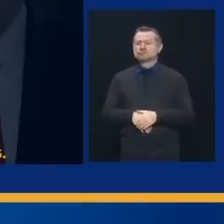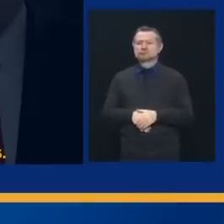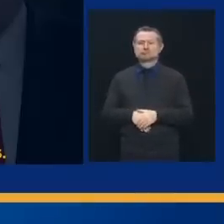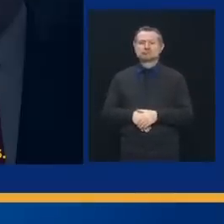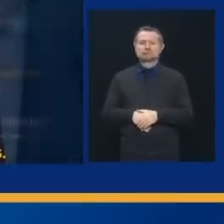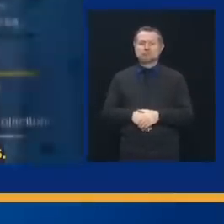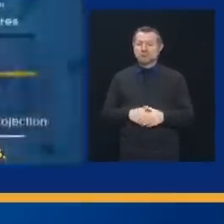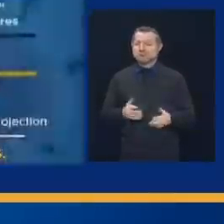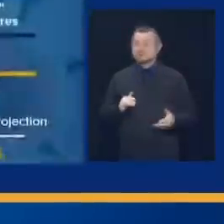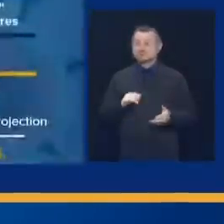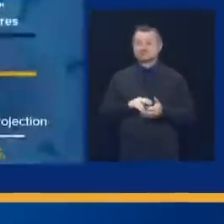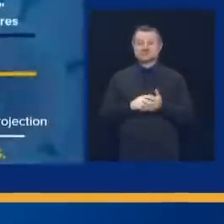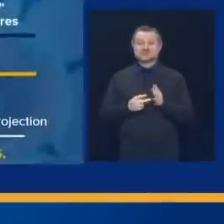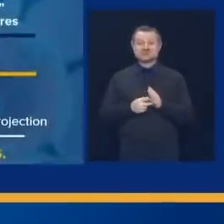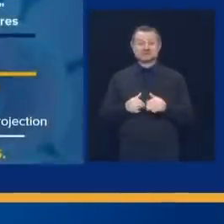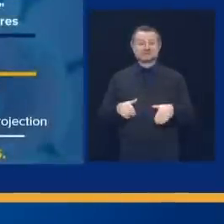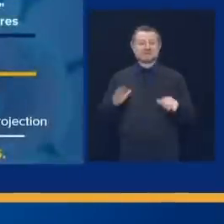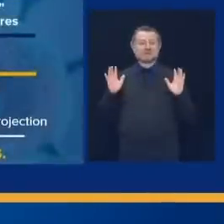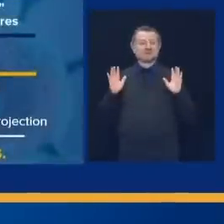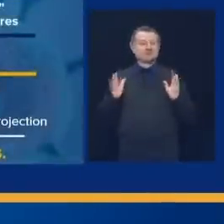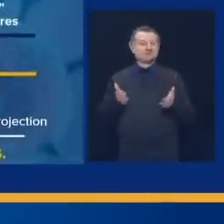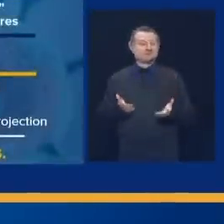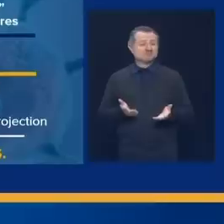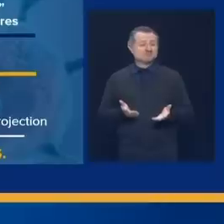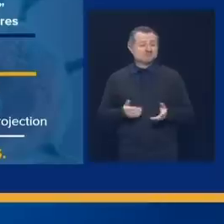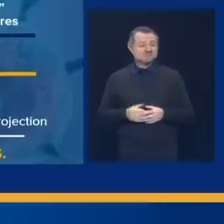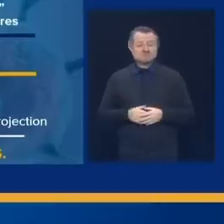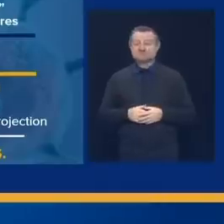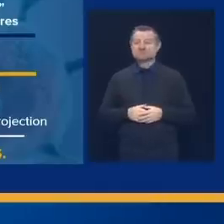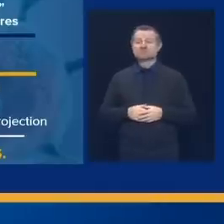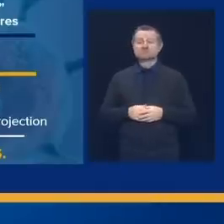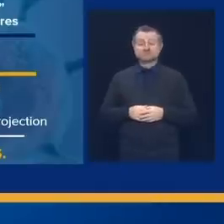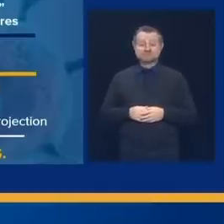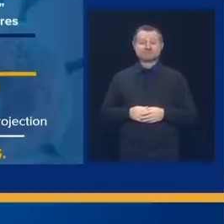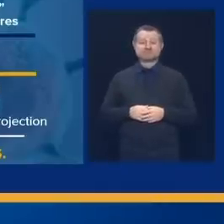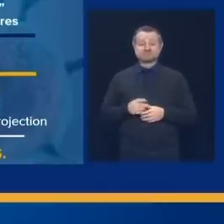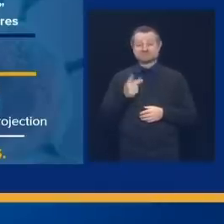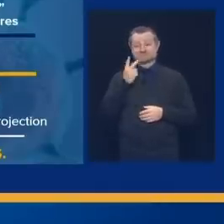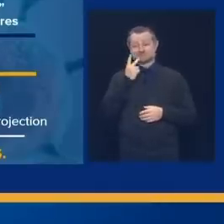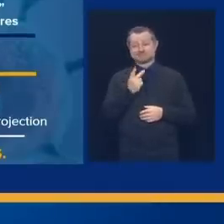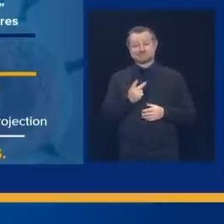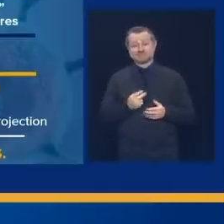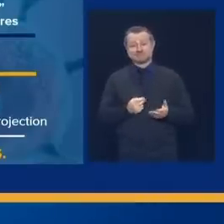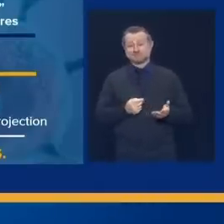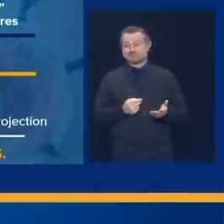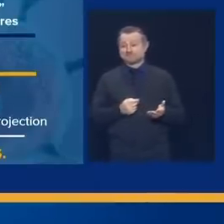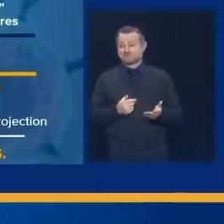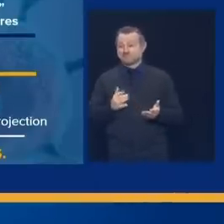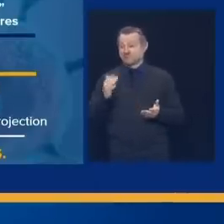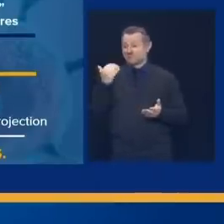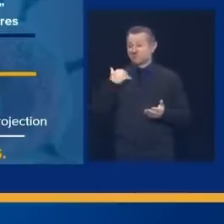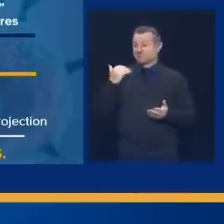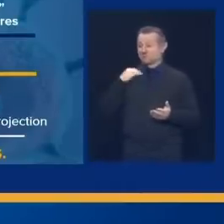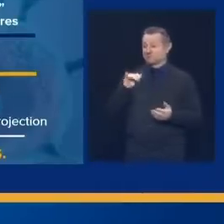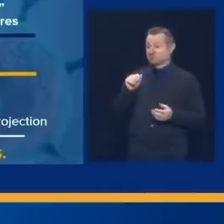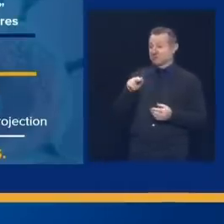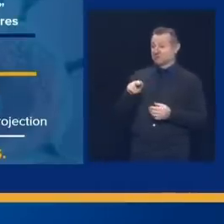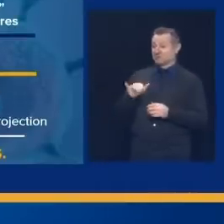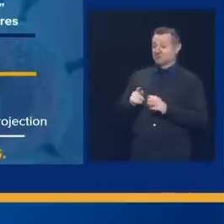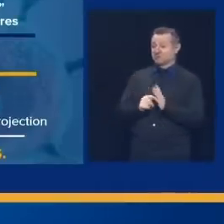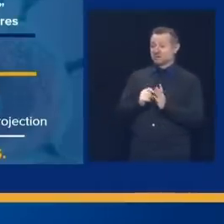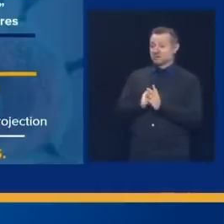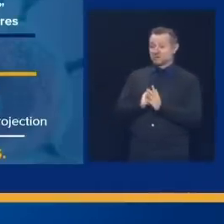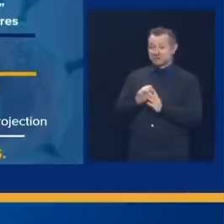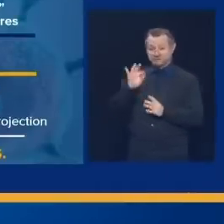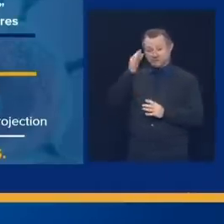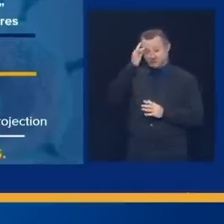preemptive capitulation. The federal government, think back in January, the federal government sees